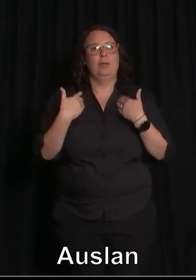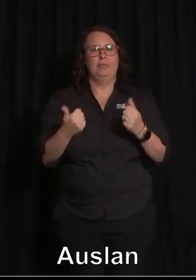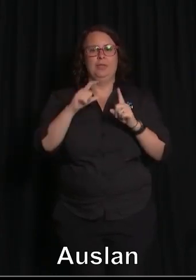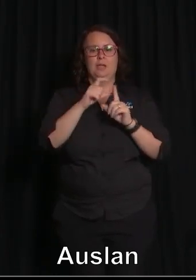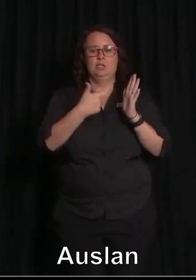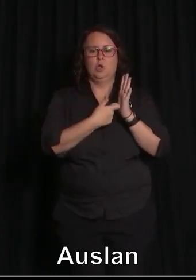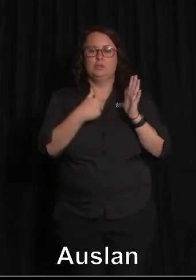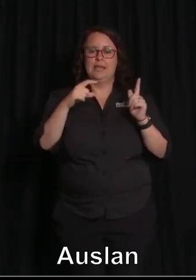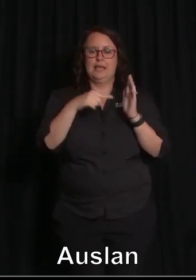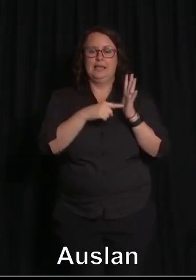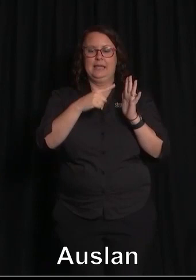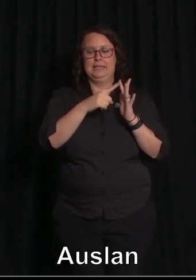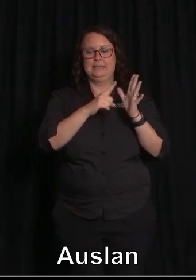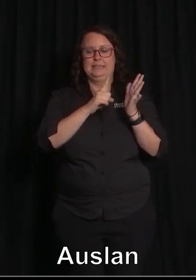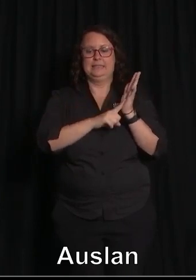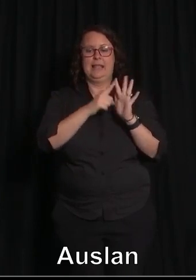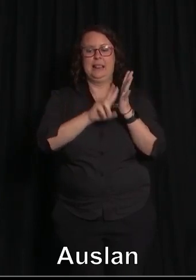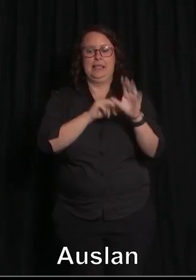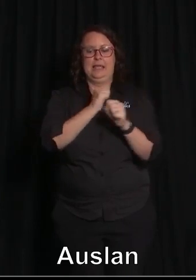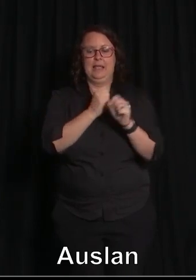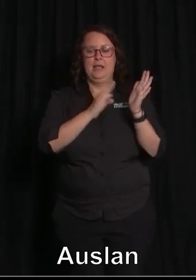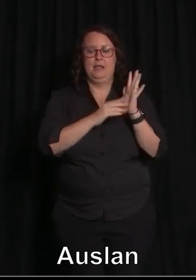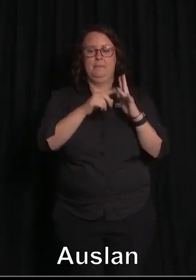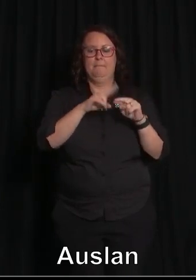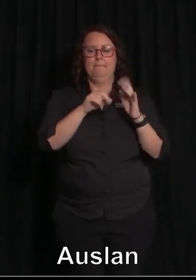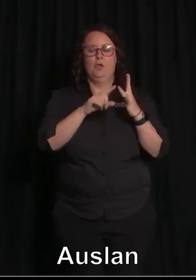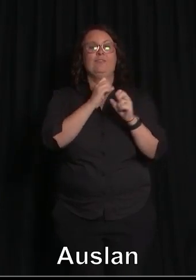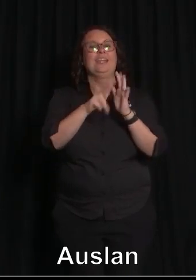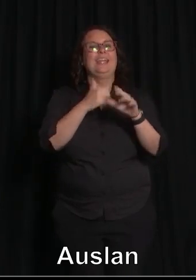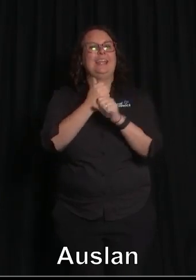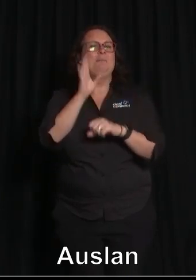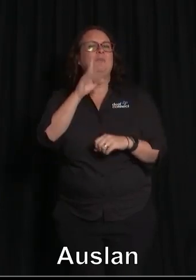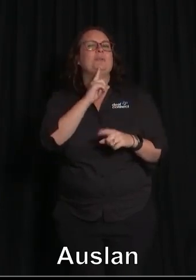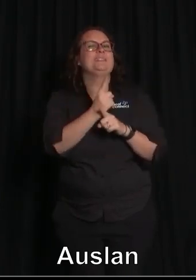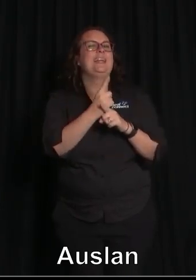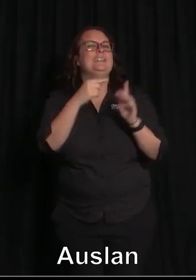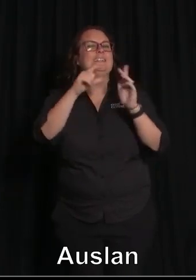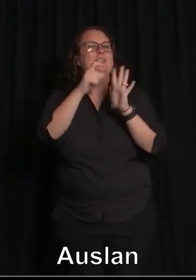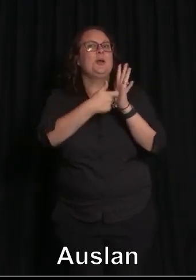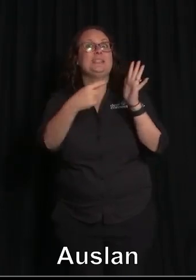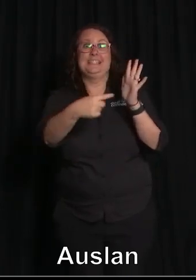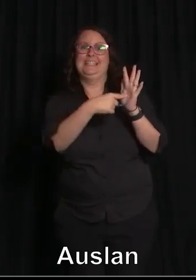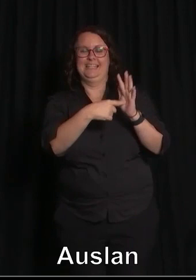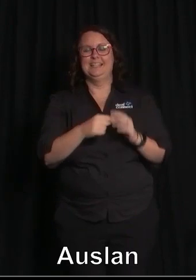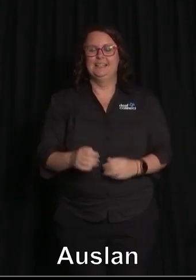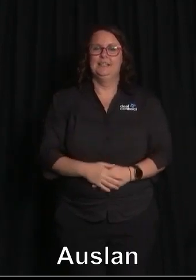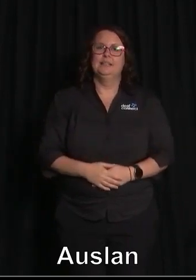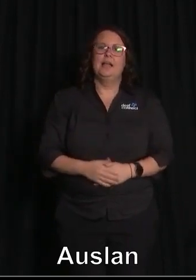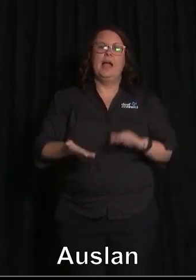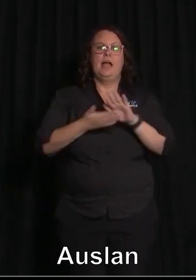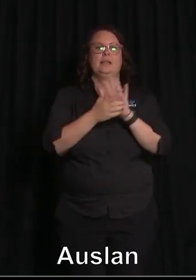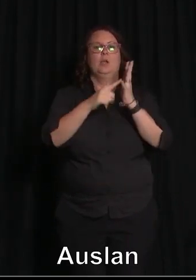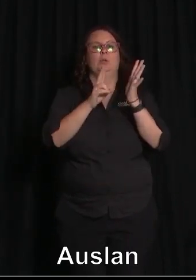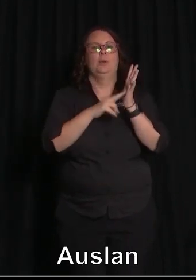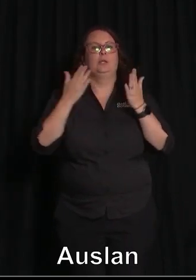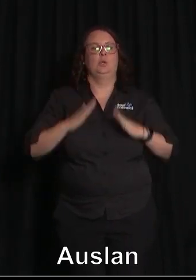Dr. Tlaleng Mofokeng, also known as Dr. T, who is the Special Rapporteur on the Right to Health at the United Nations